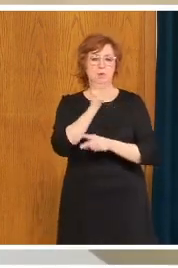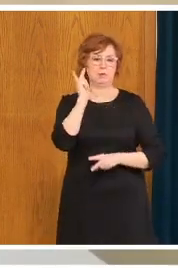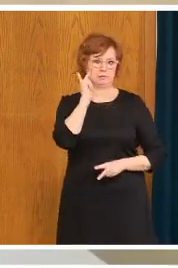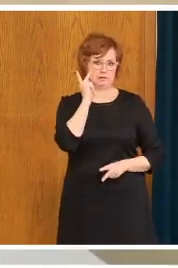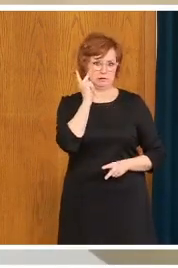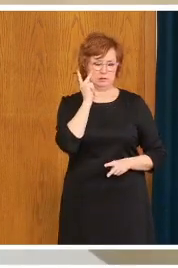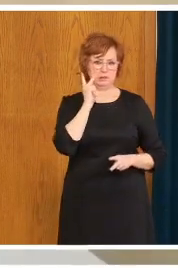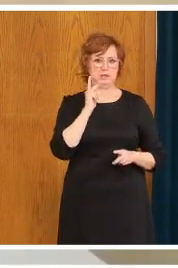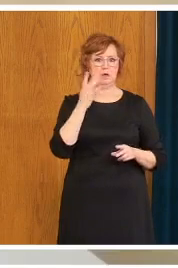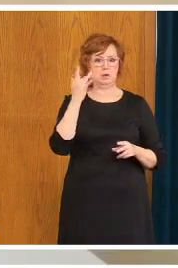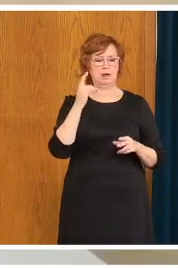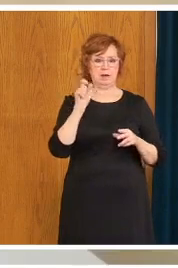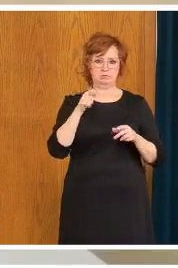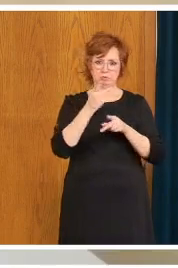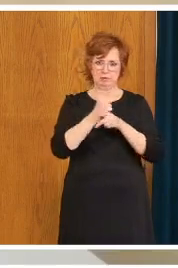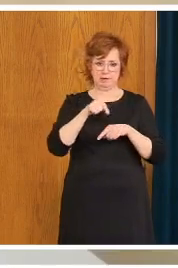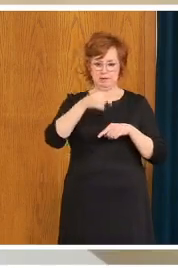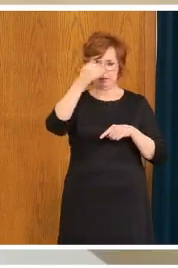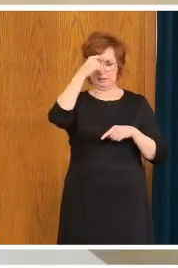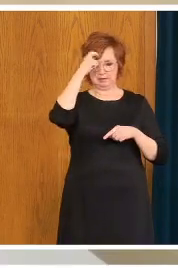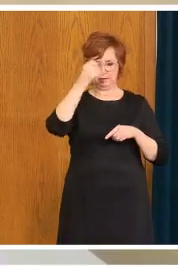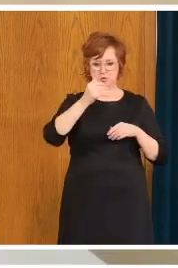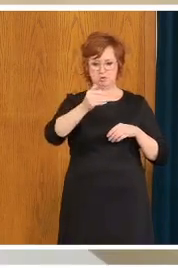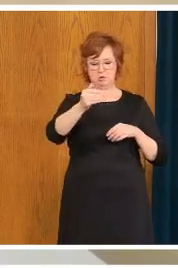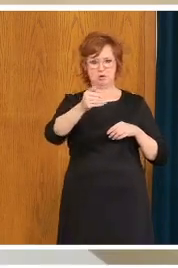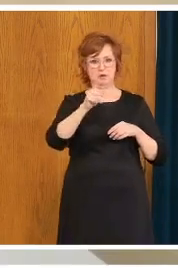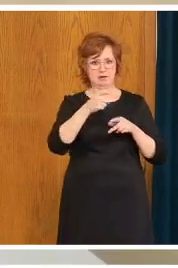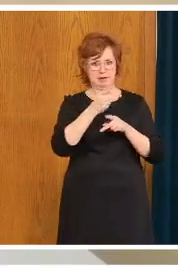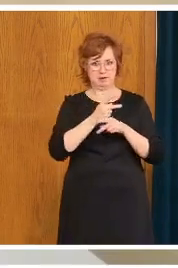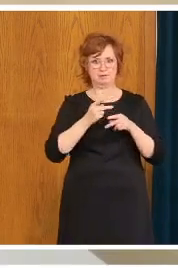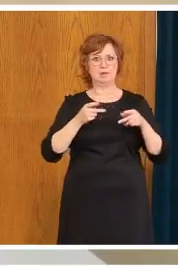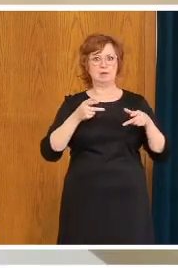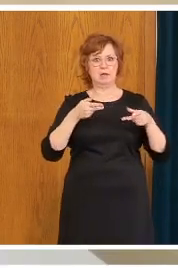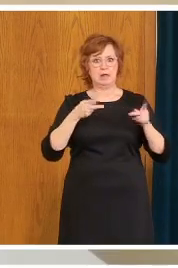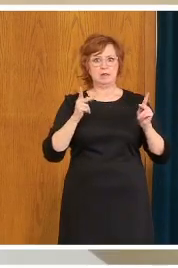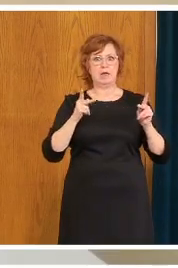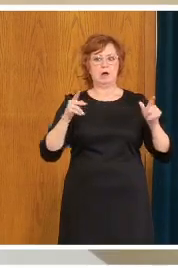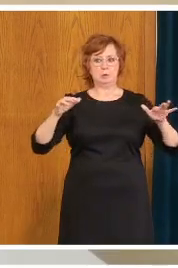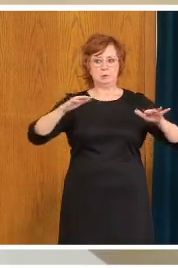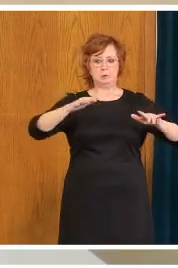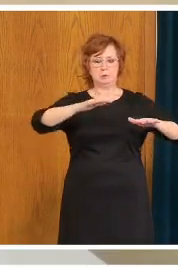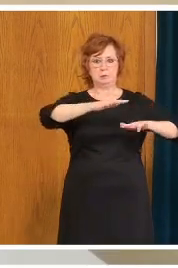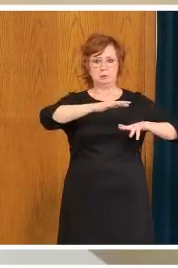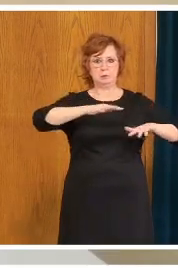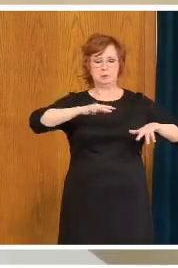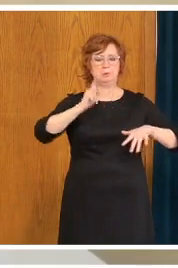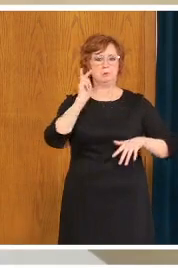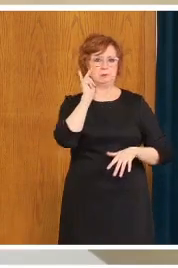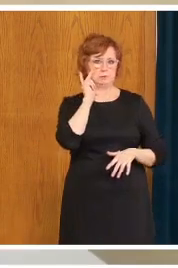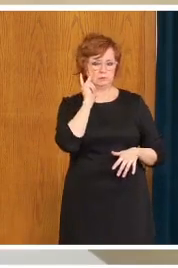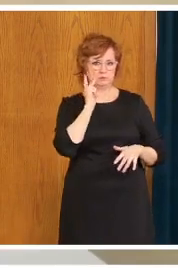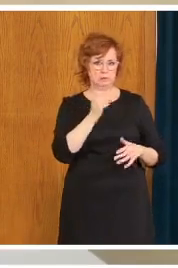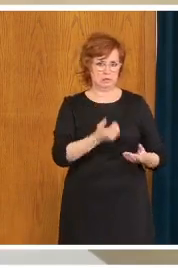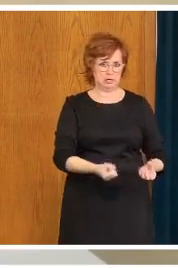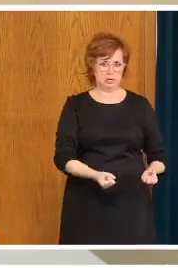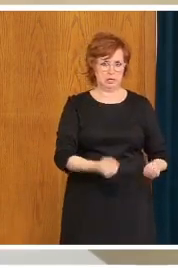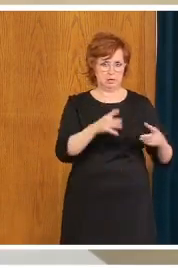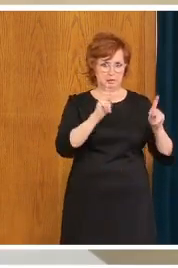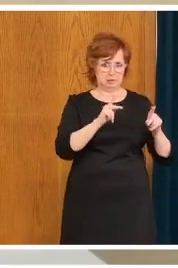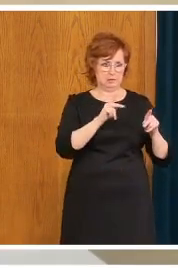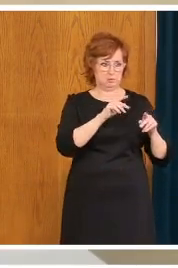increase over the summer. But obviously monitoring both vaccine uptake, local transmission rates, and how those gatherings